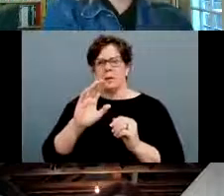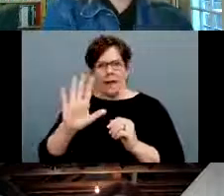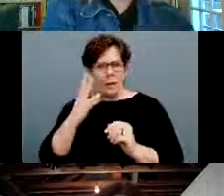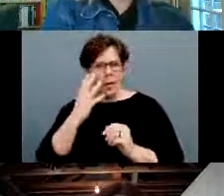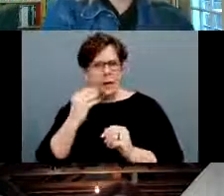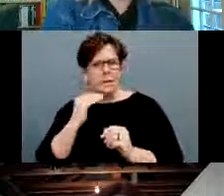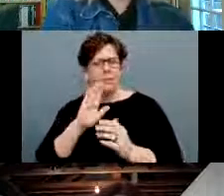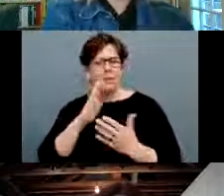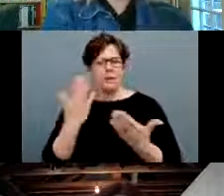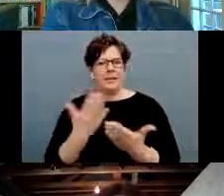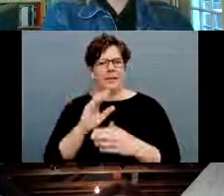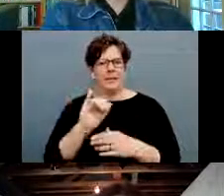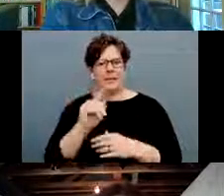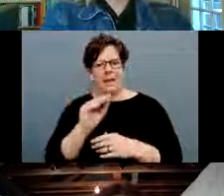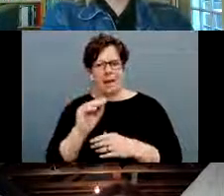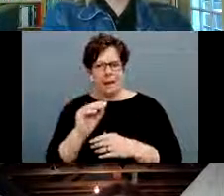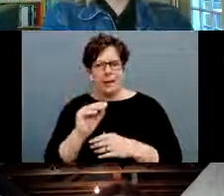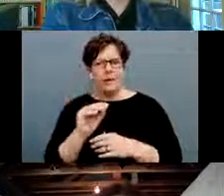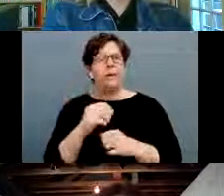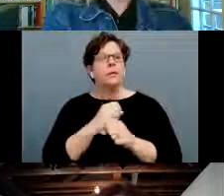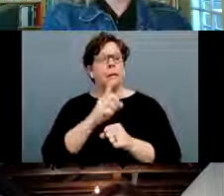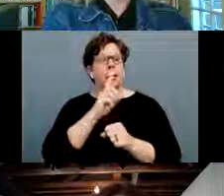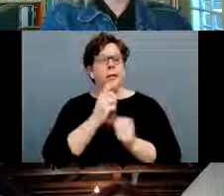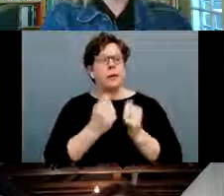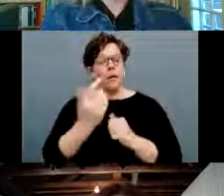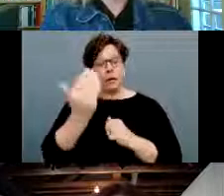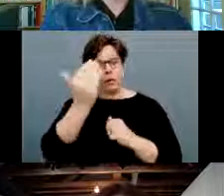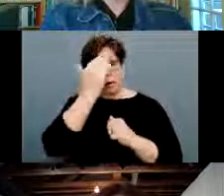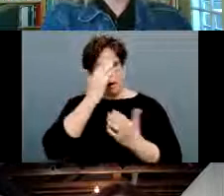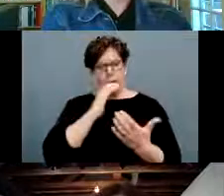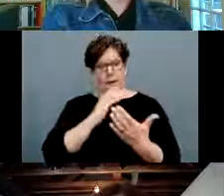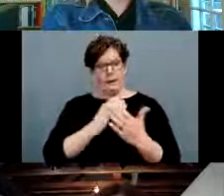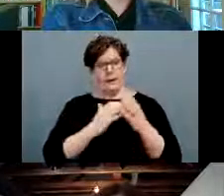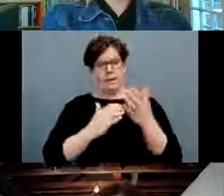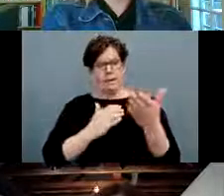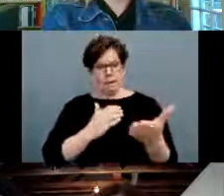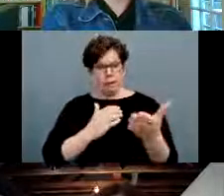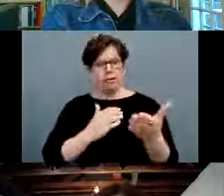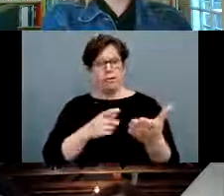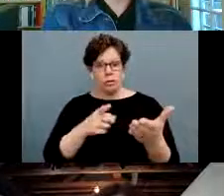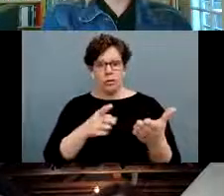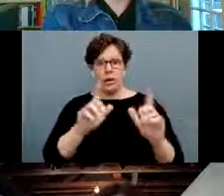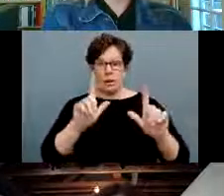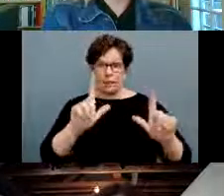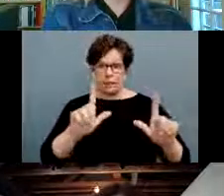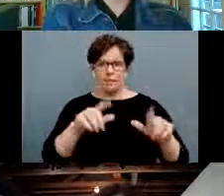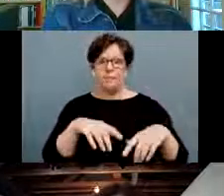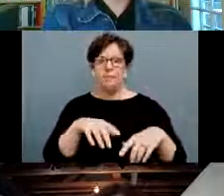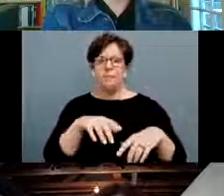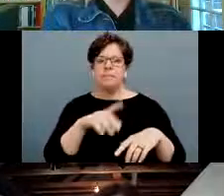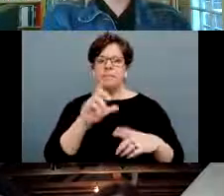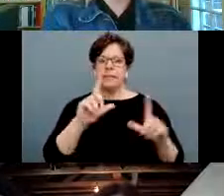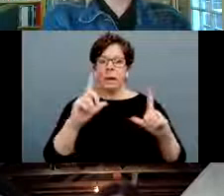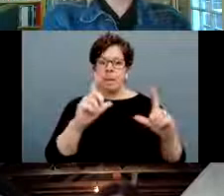Idaho. Just so everybody knows, this image that we're looking at here on the screen is a photograph of